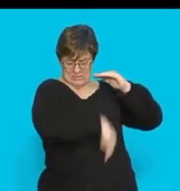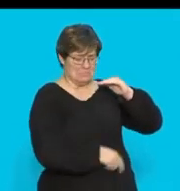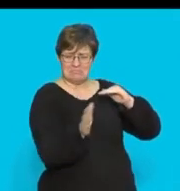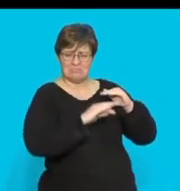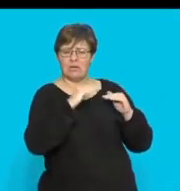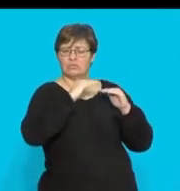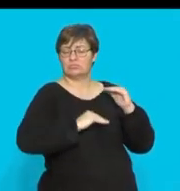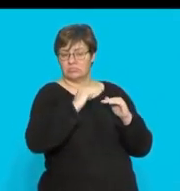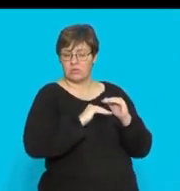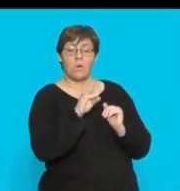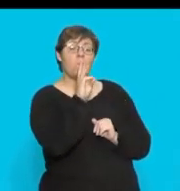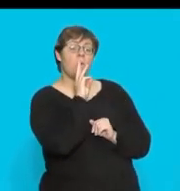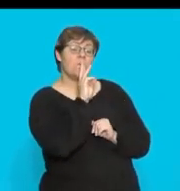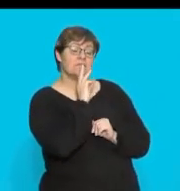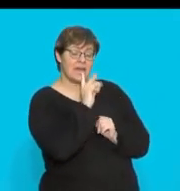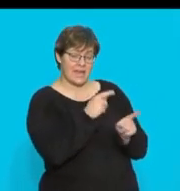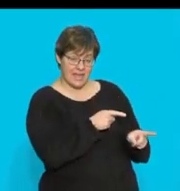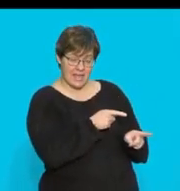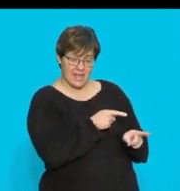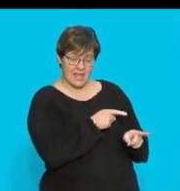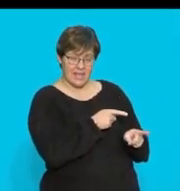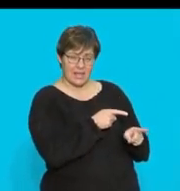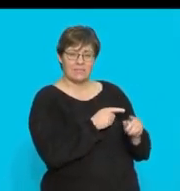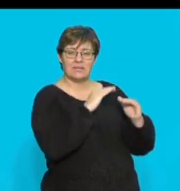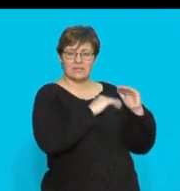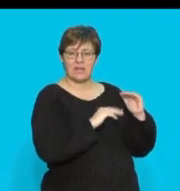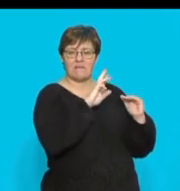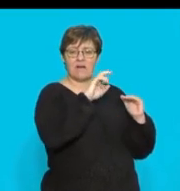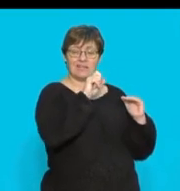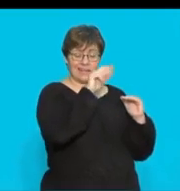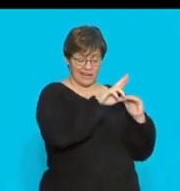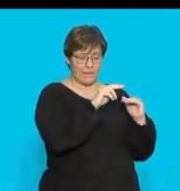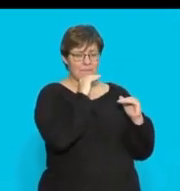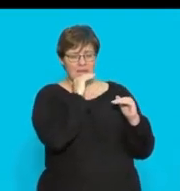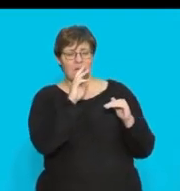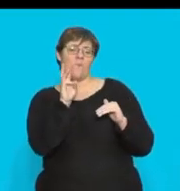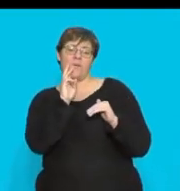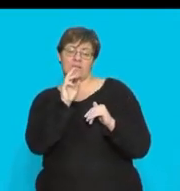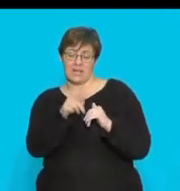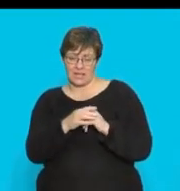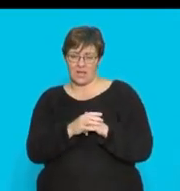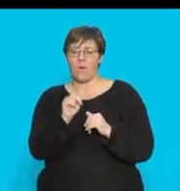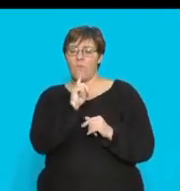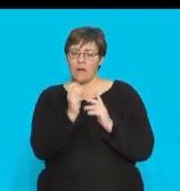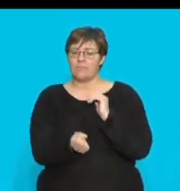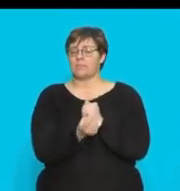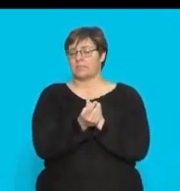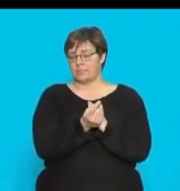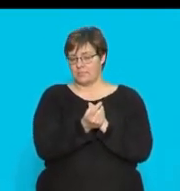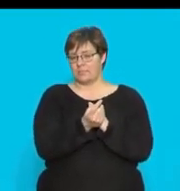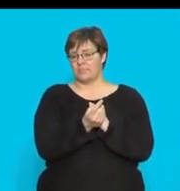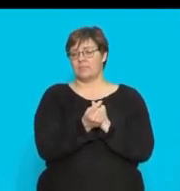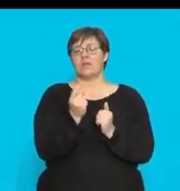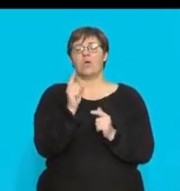So guys, water, all right, that is a concept you need to, all right, think about, because it could